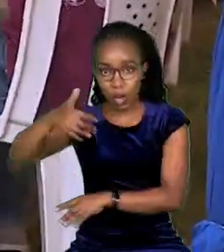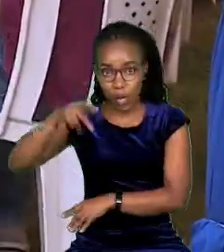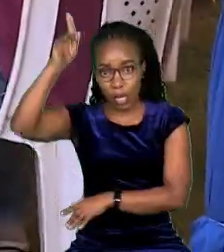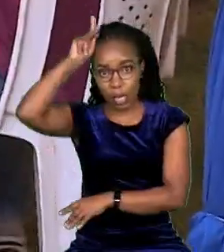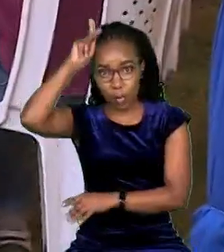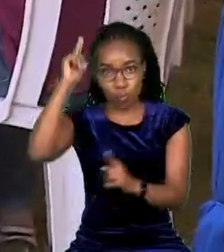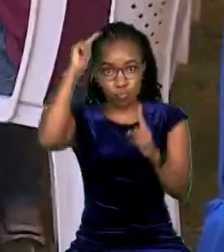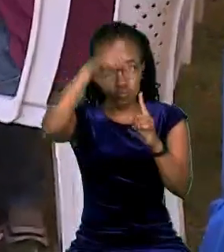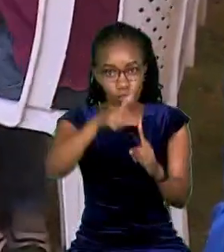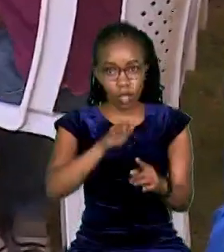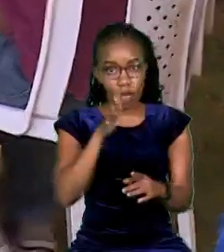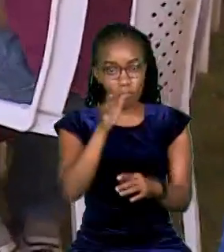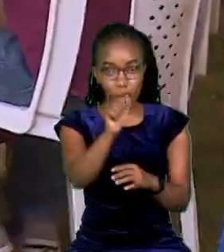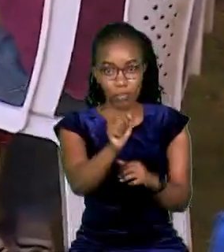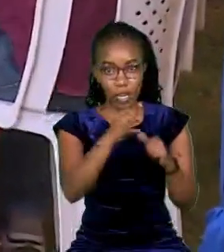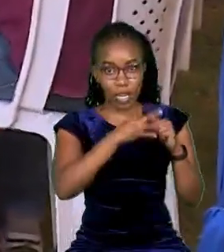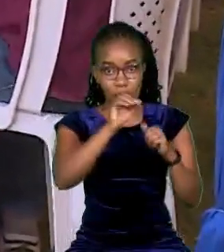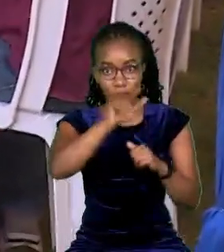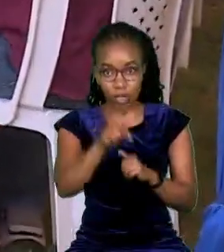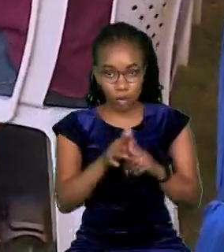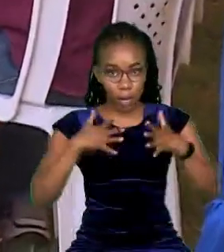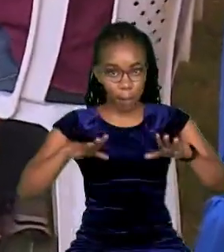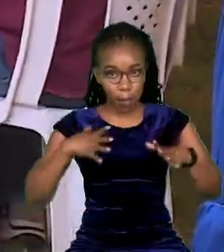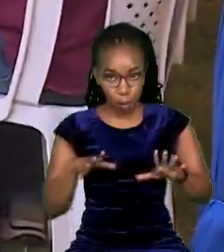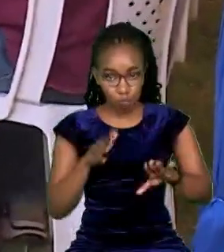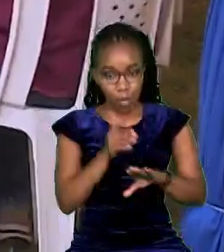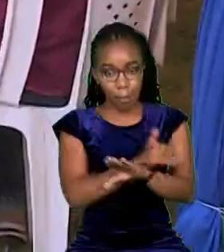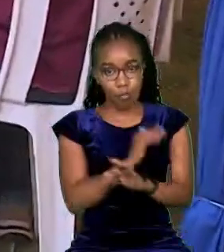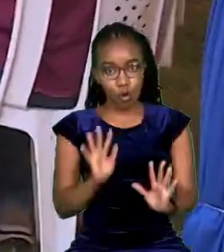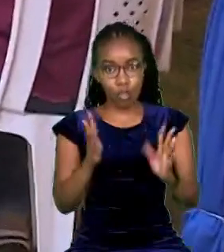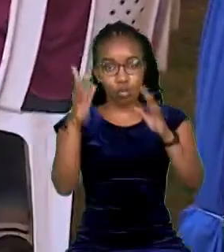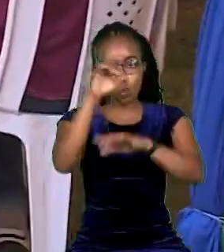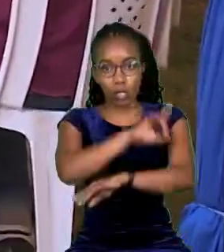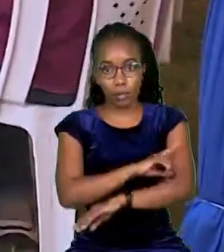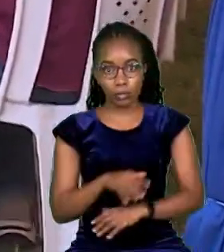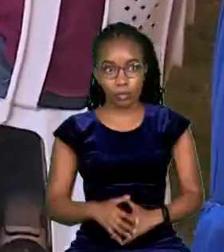aiming to vaccinate at least 580,000 people by Mashujaa Day. Reporting for